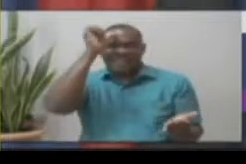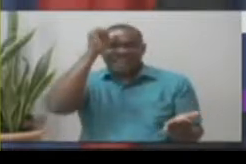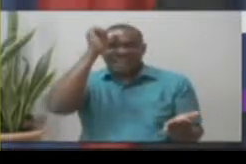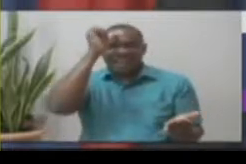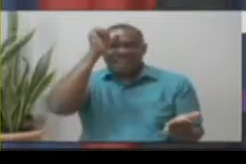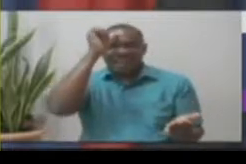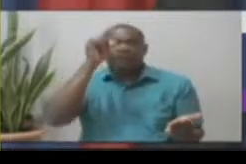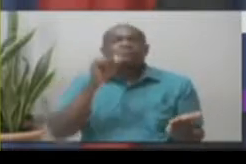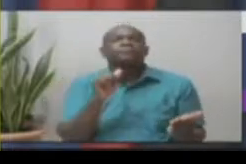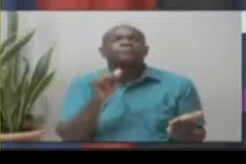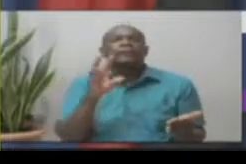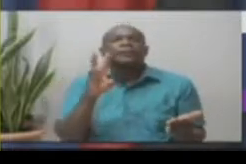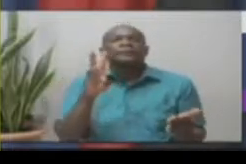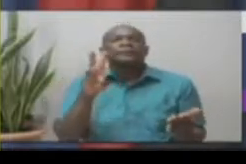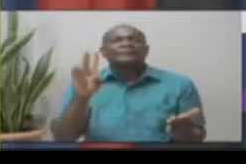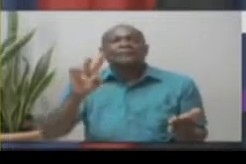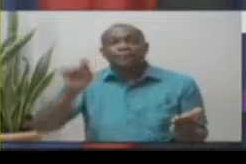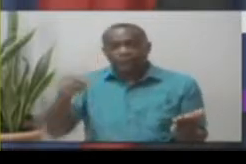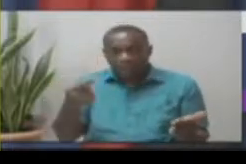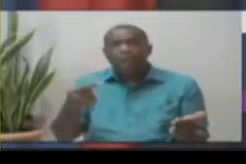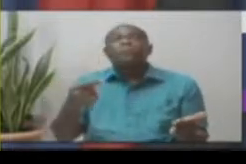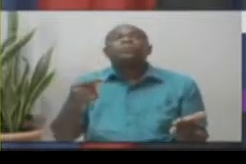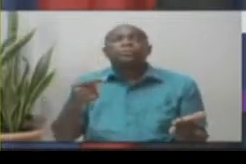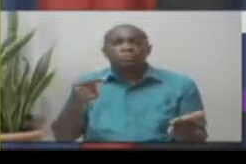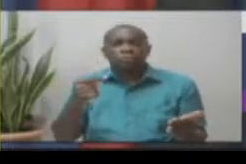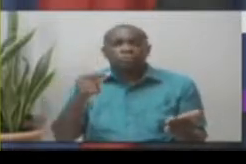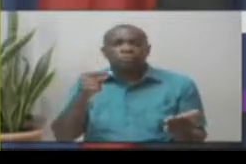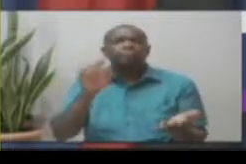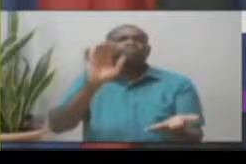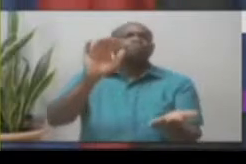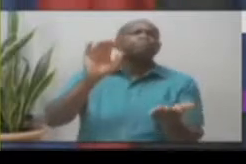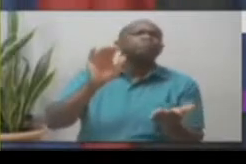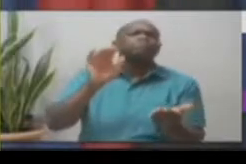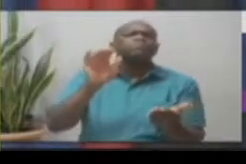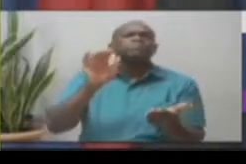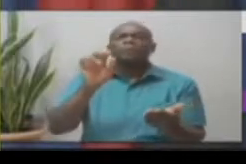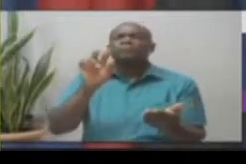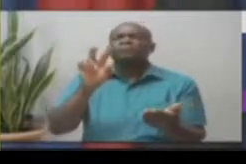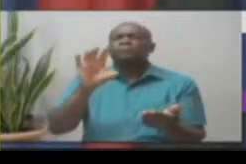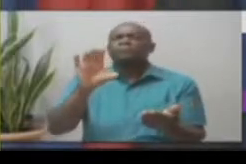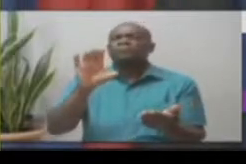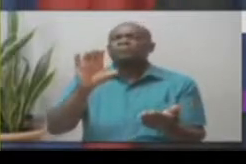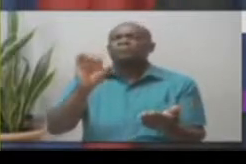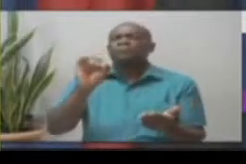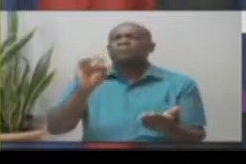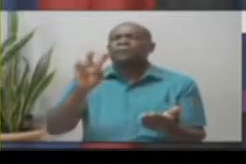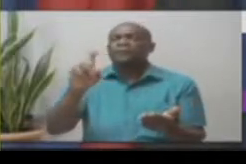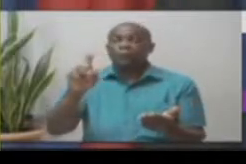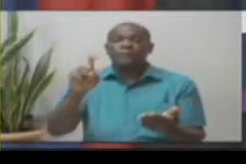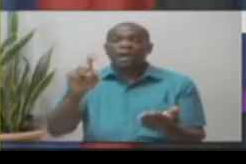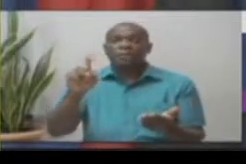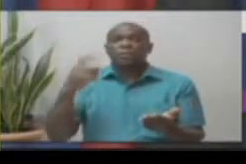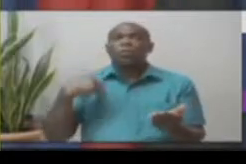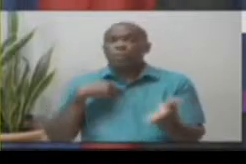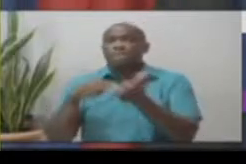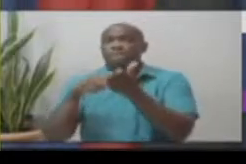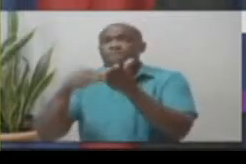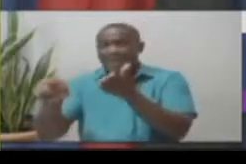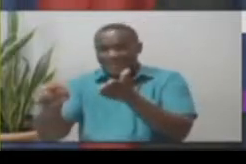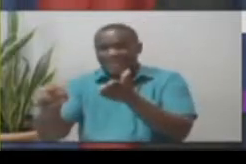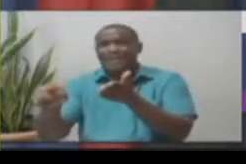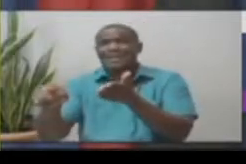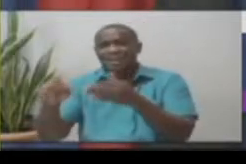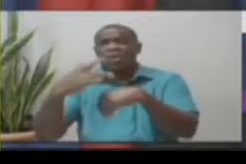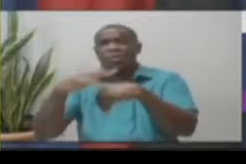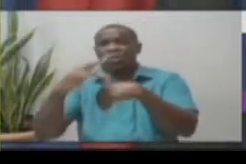approximately 67,000 from our 2 COVAX shipment that we paid for as our early COVAX